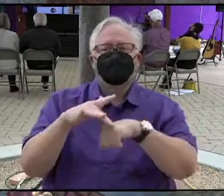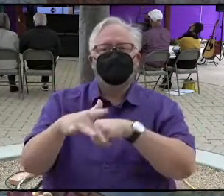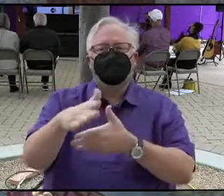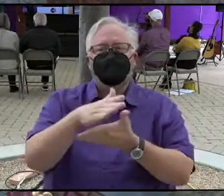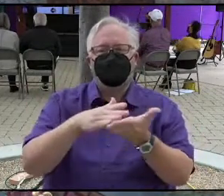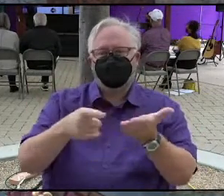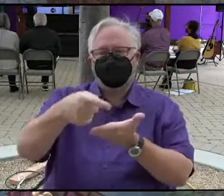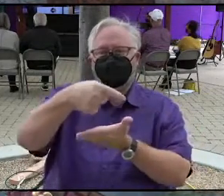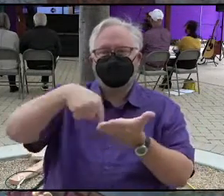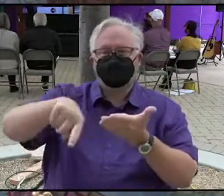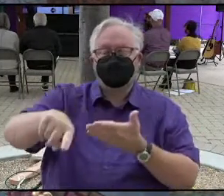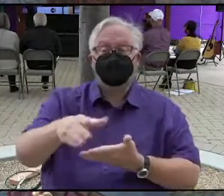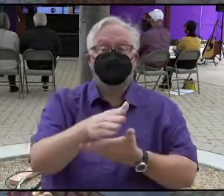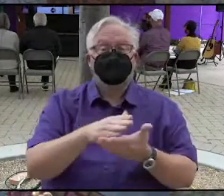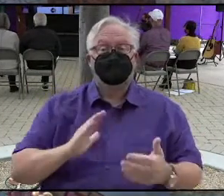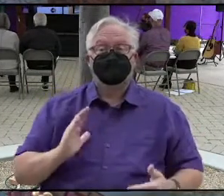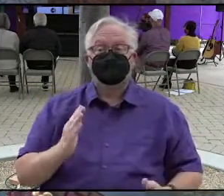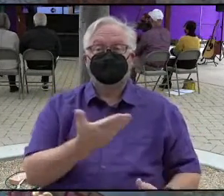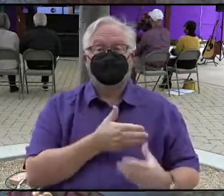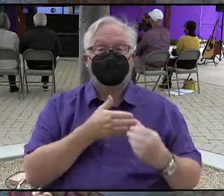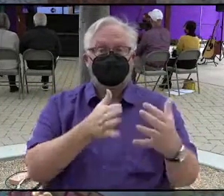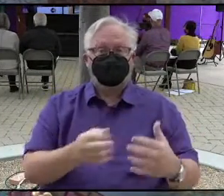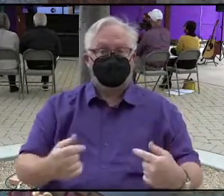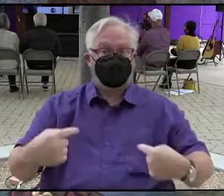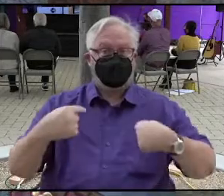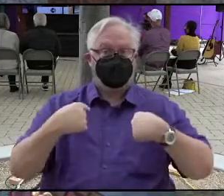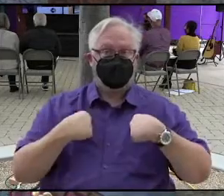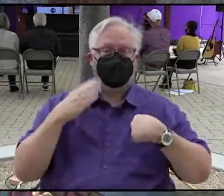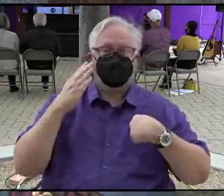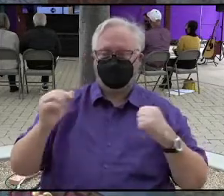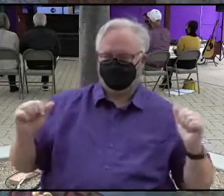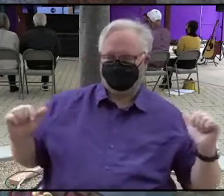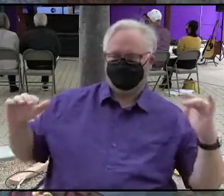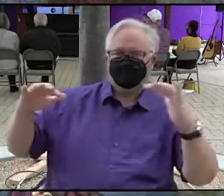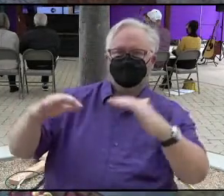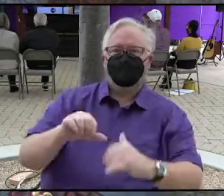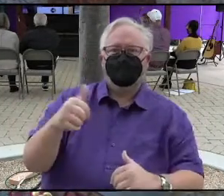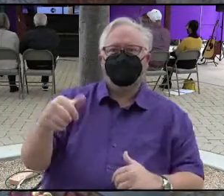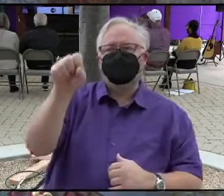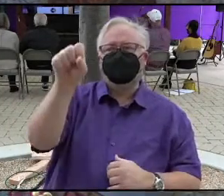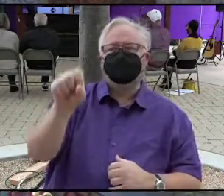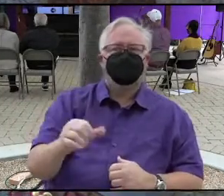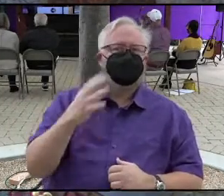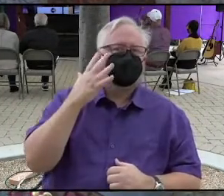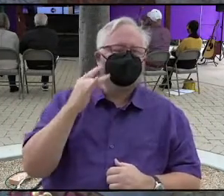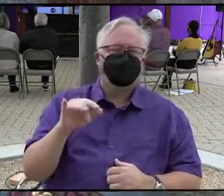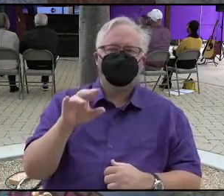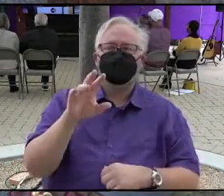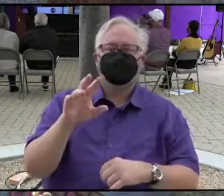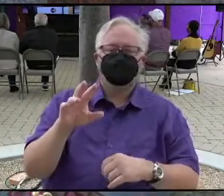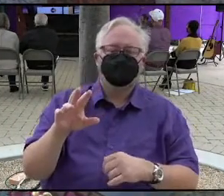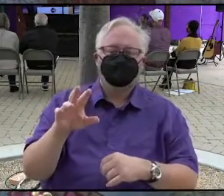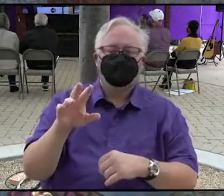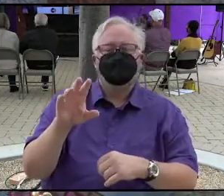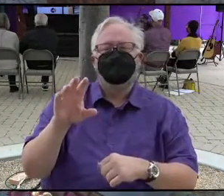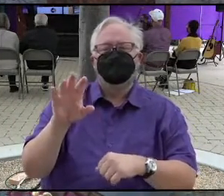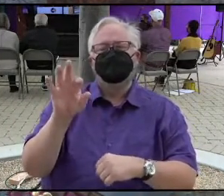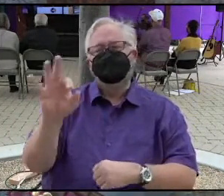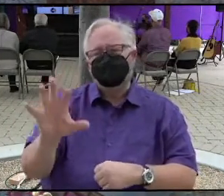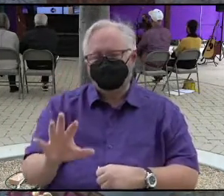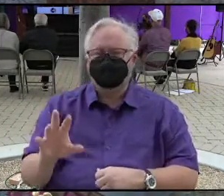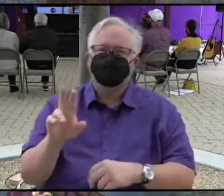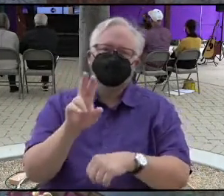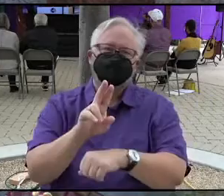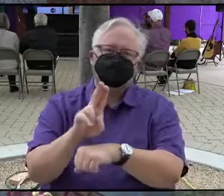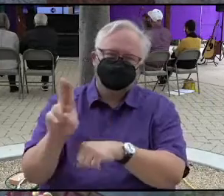of our leaders and I will meet with other Southern California UU clergy and lay leaders to discern how we can